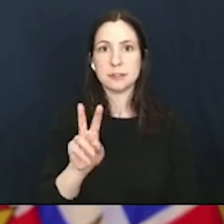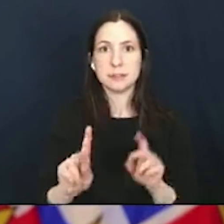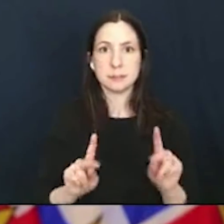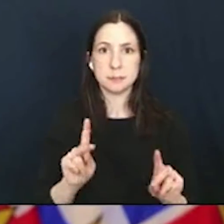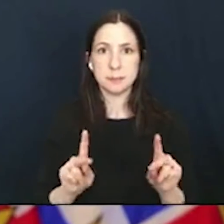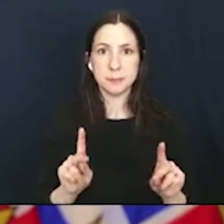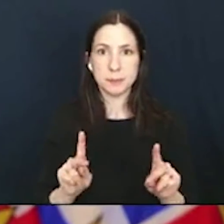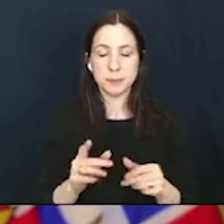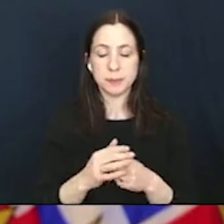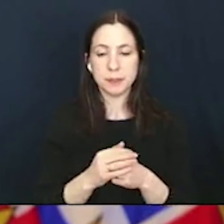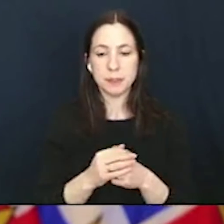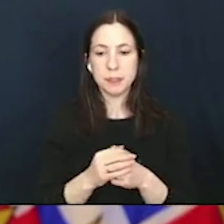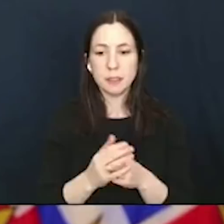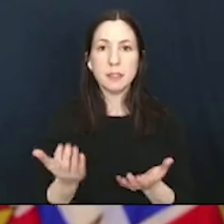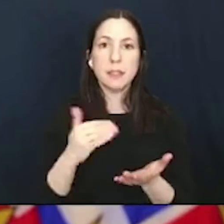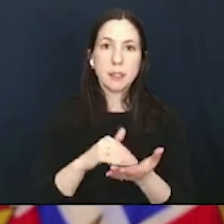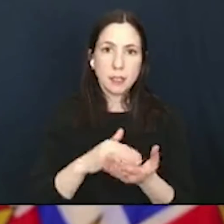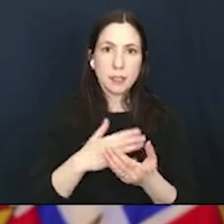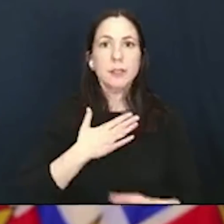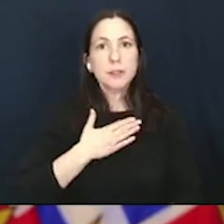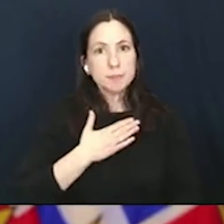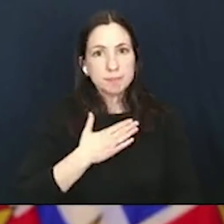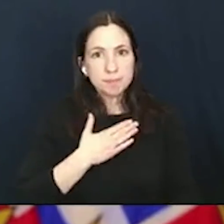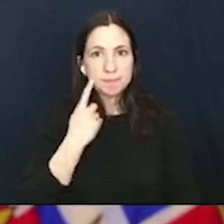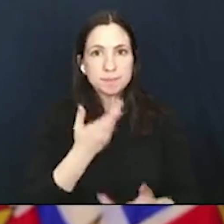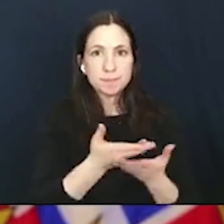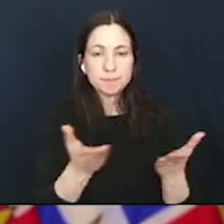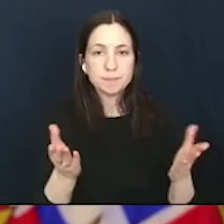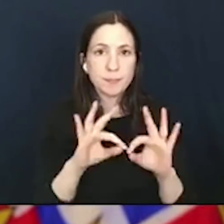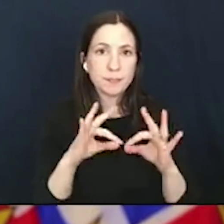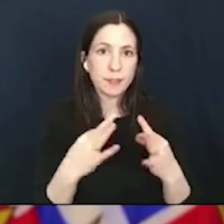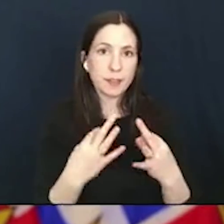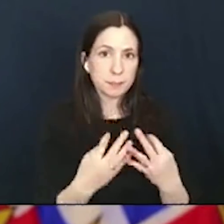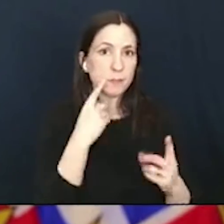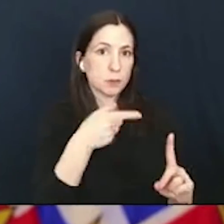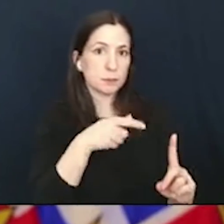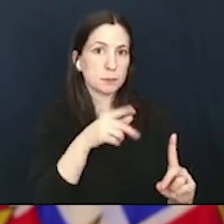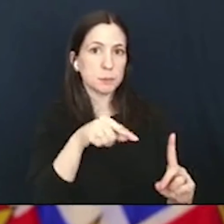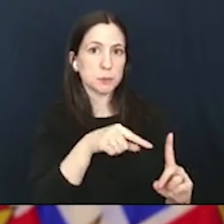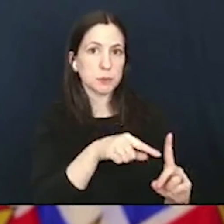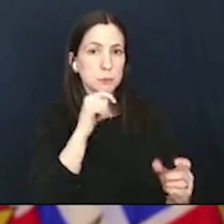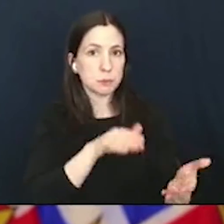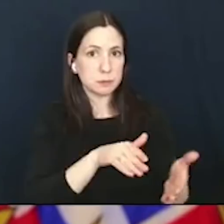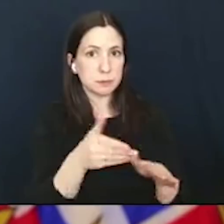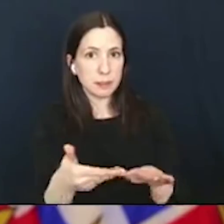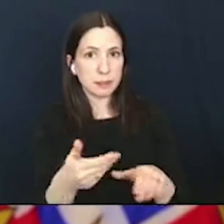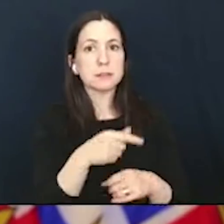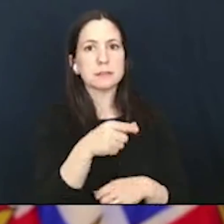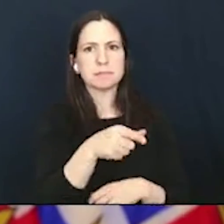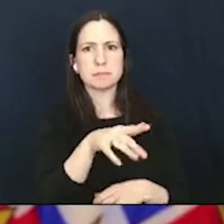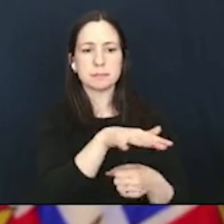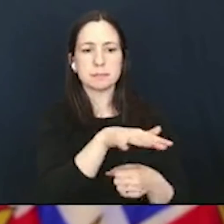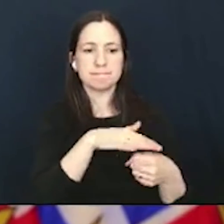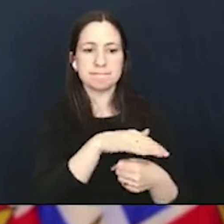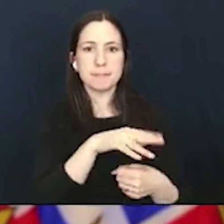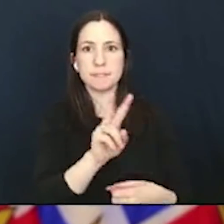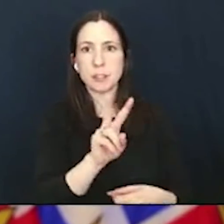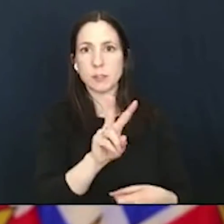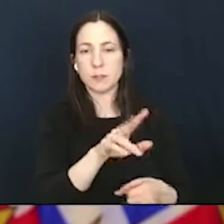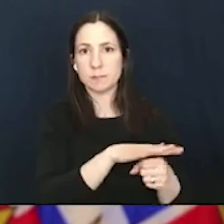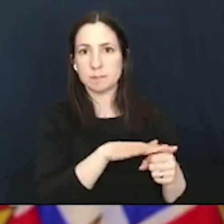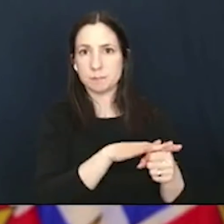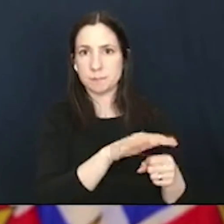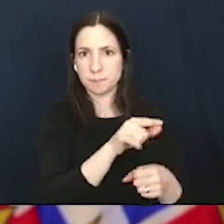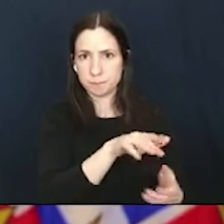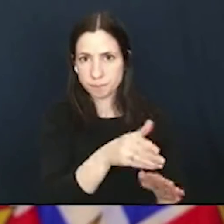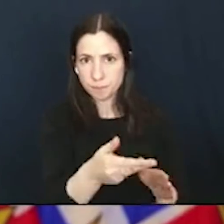1,336. And our condolences, of course, go out to the family of this individual in Vancouver Coastal Health